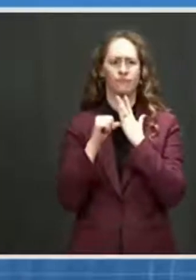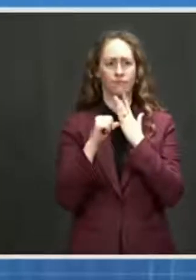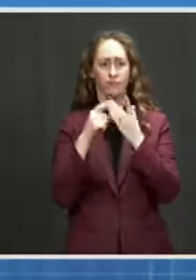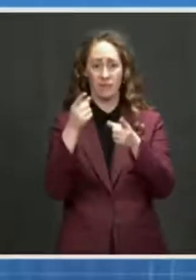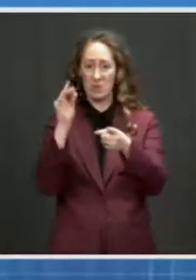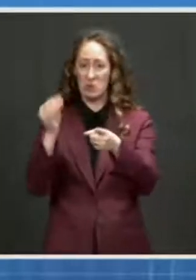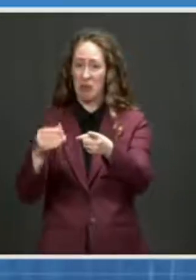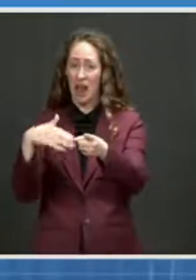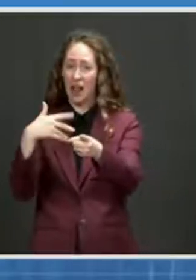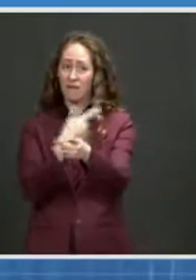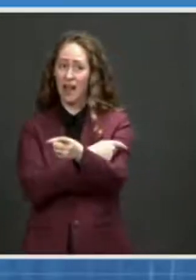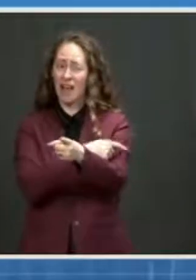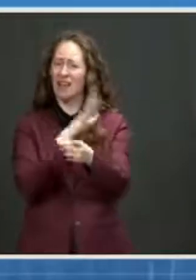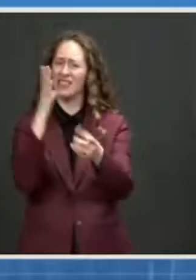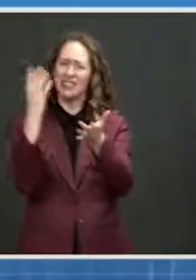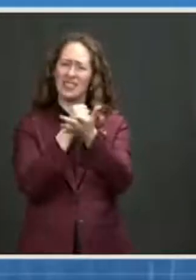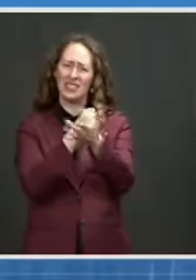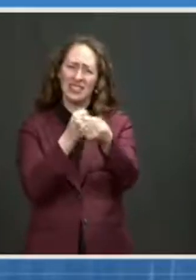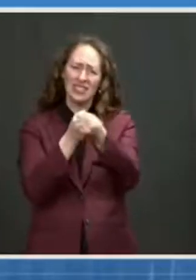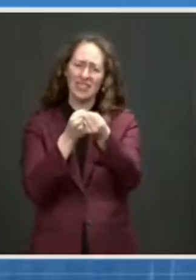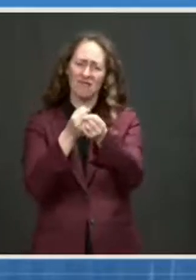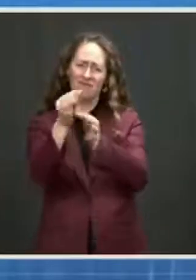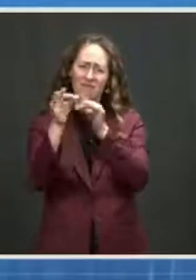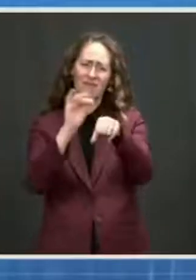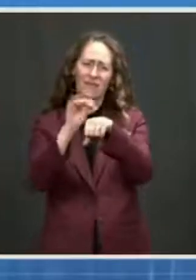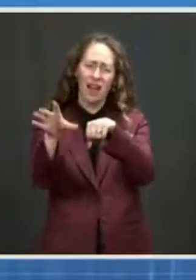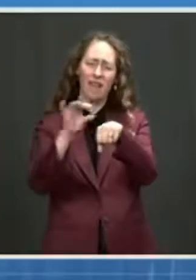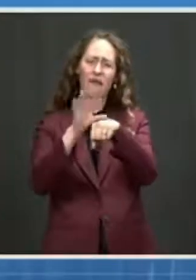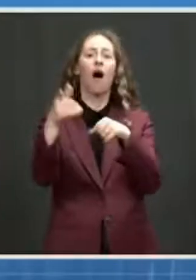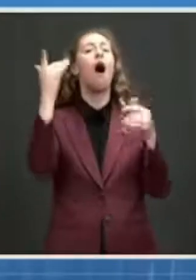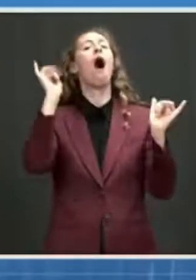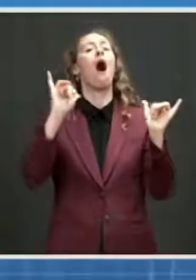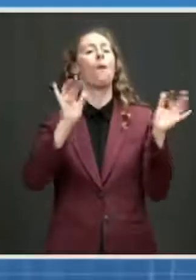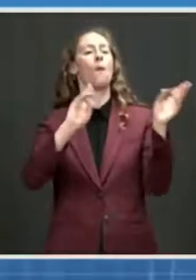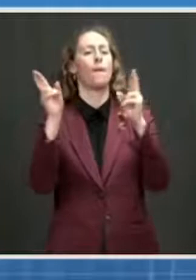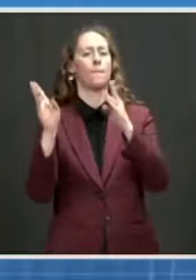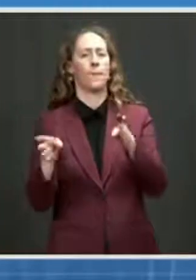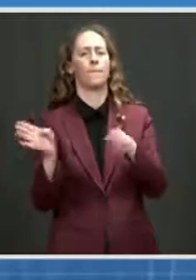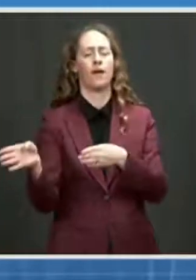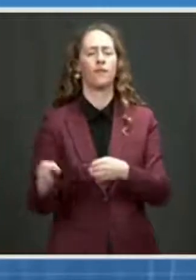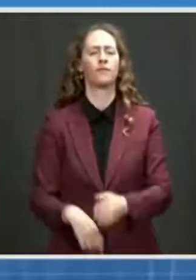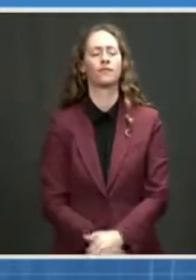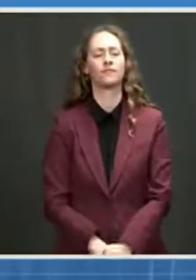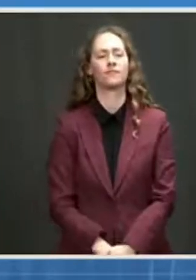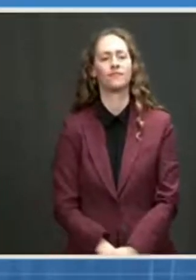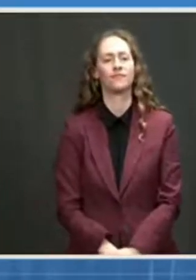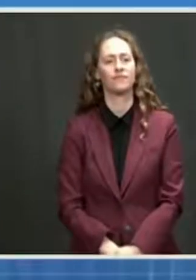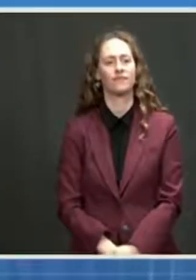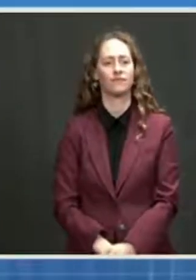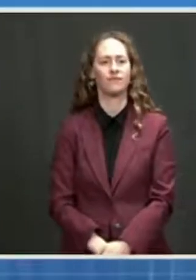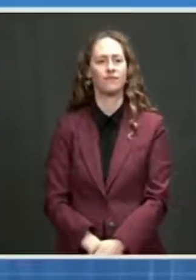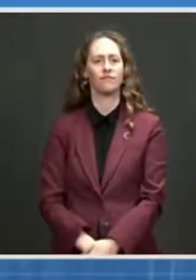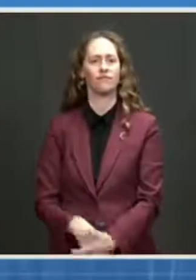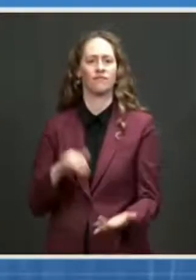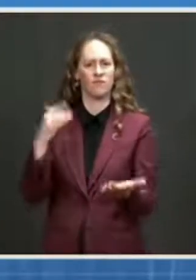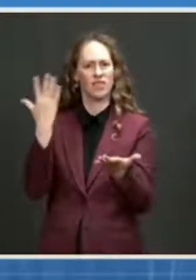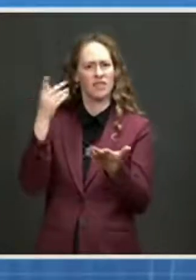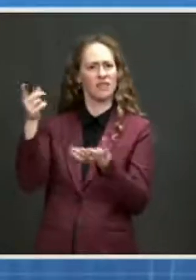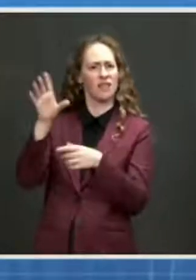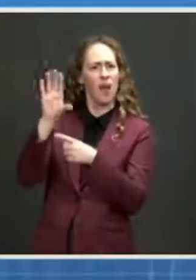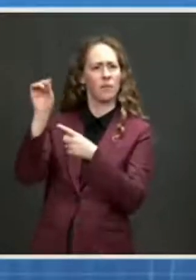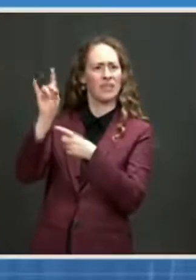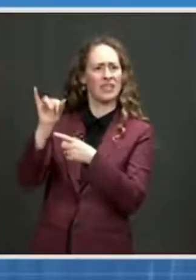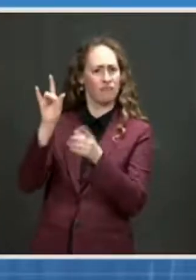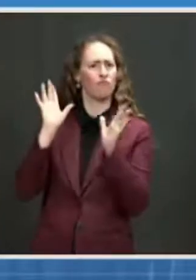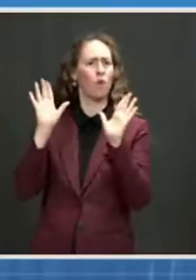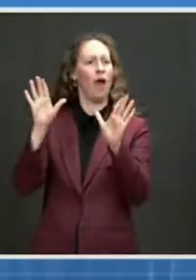vaccination. These are all great examples about how this is not an effort to 70% that is being done by the government. It is